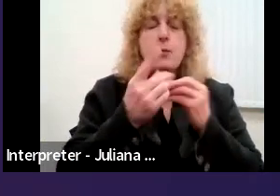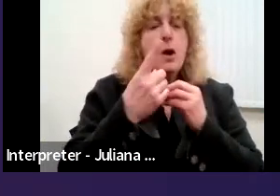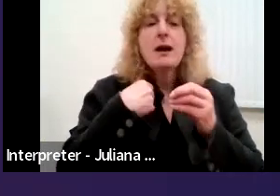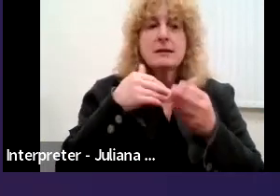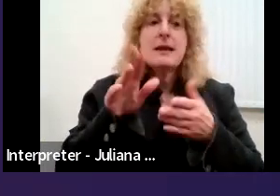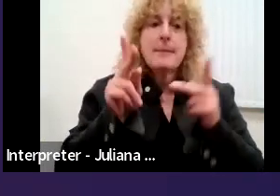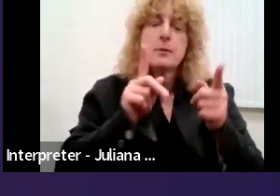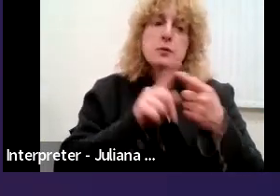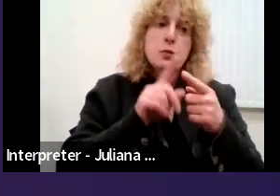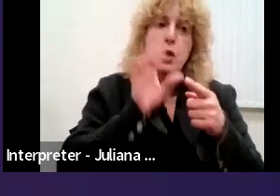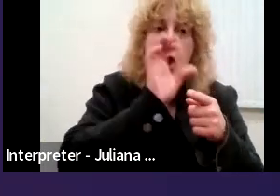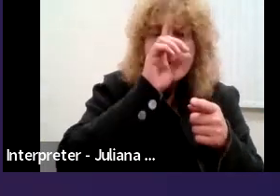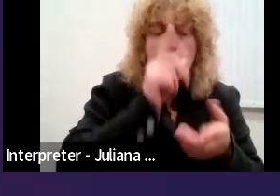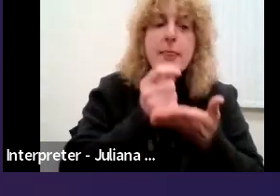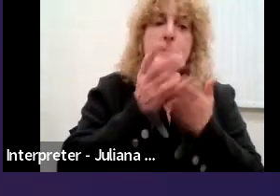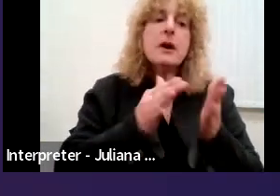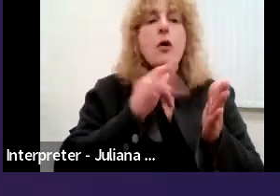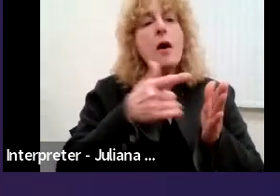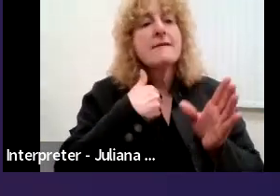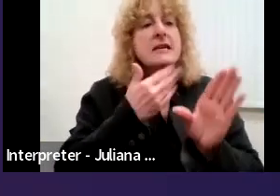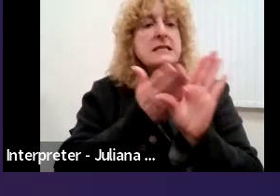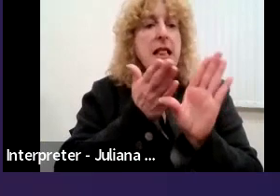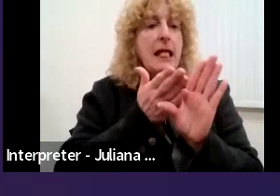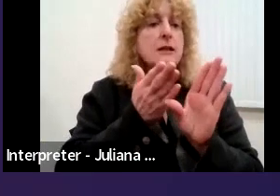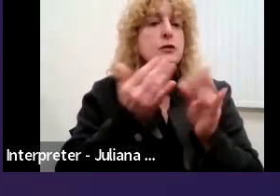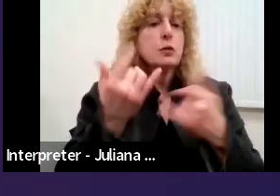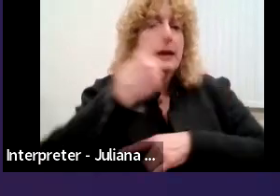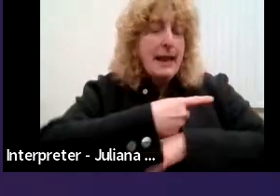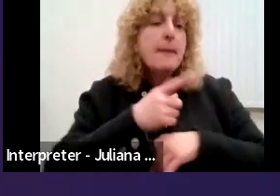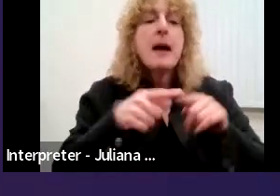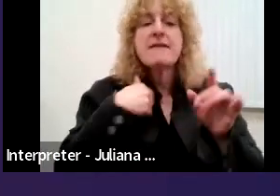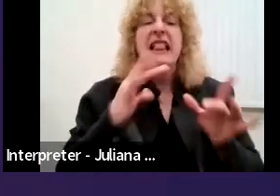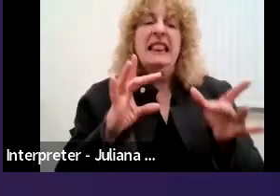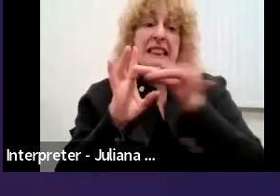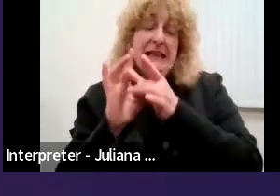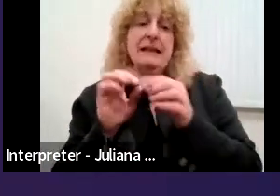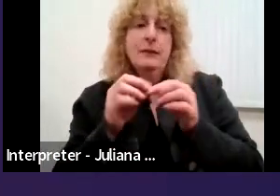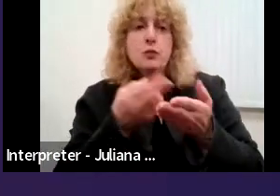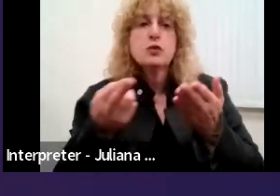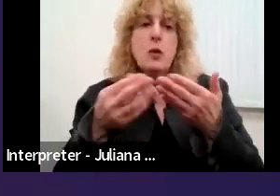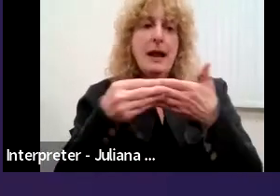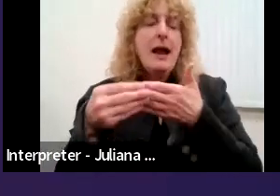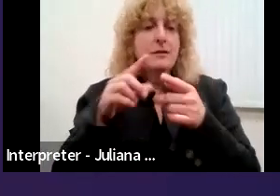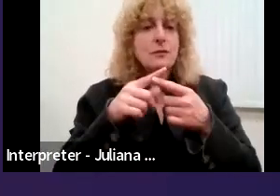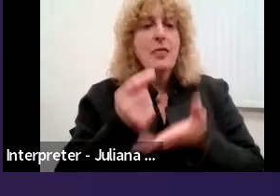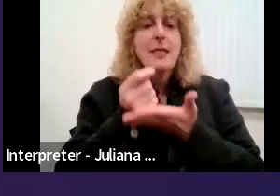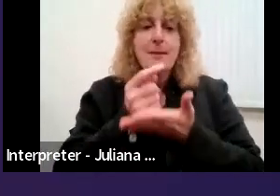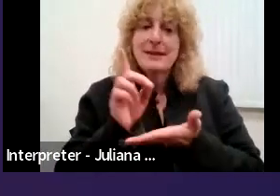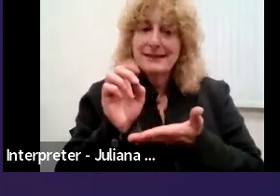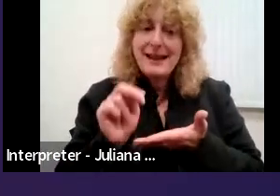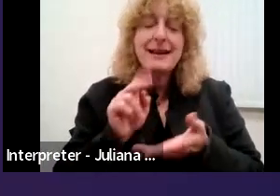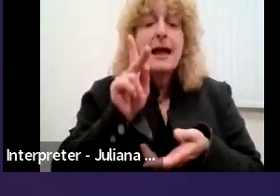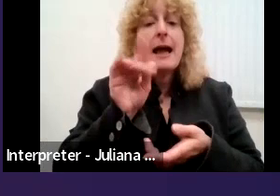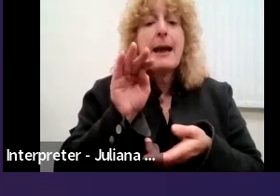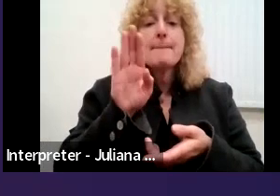also Psychology Today, and there is a link to Therapy Den in the resource guide. Kimberly says, you all are lifesavers. I